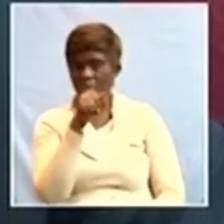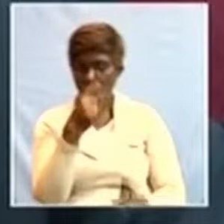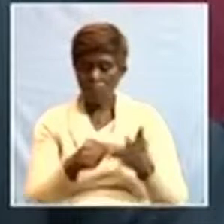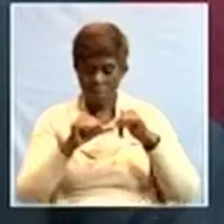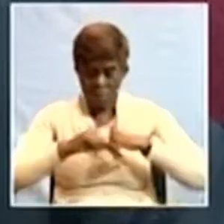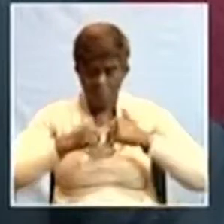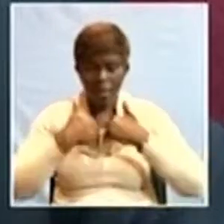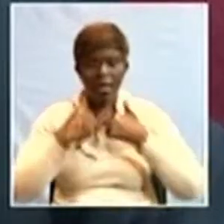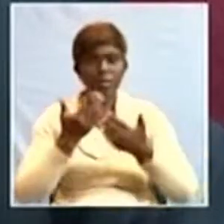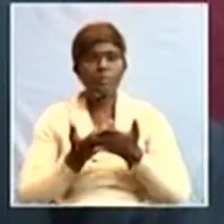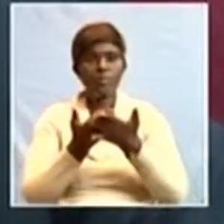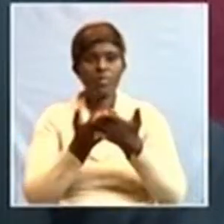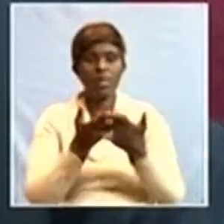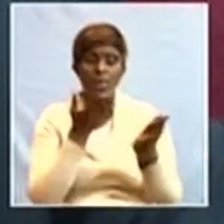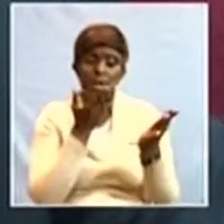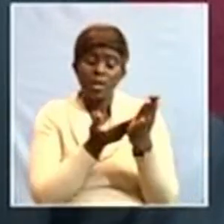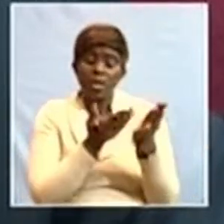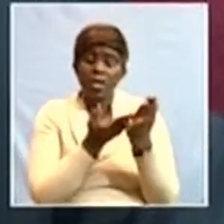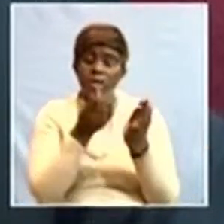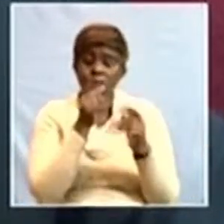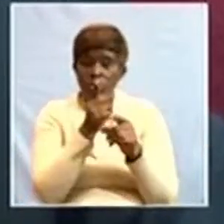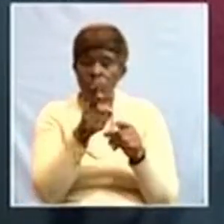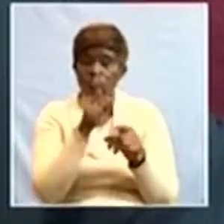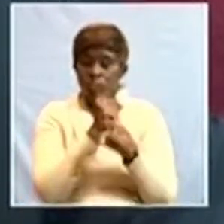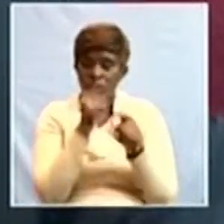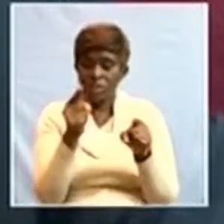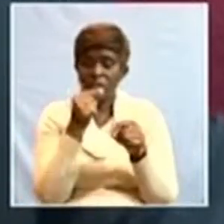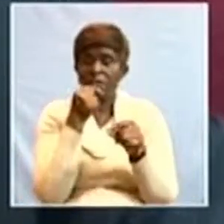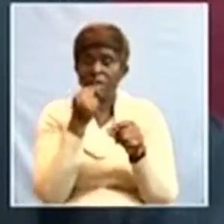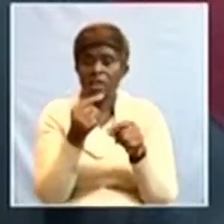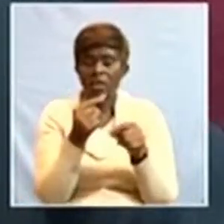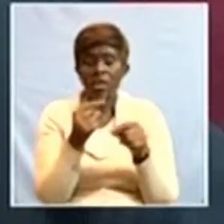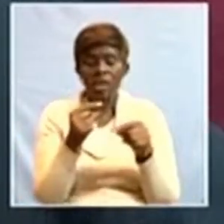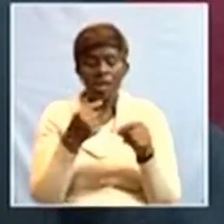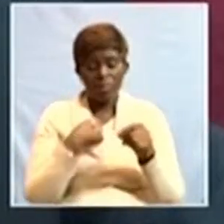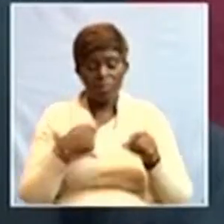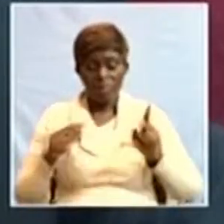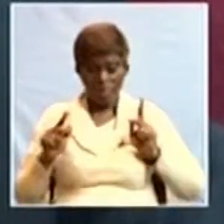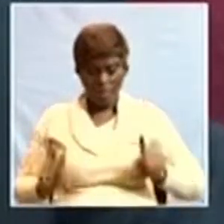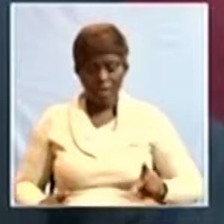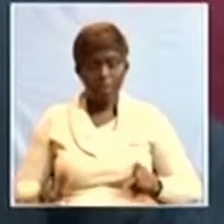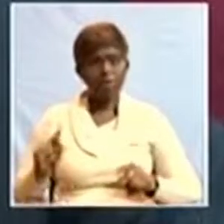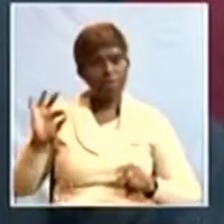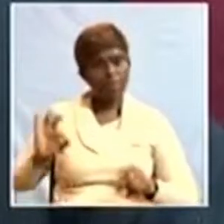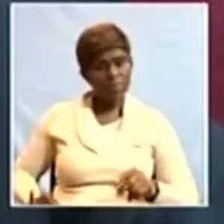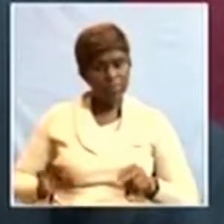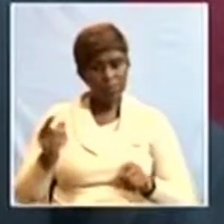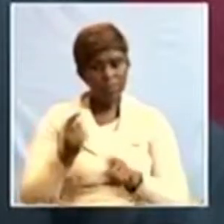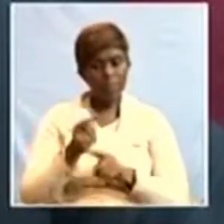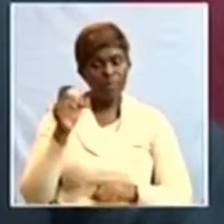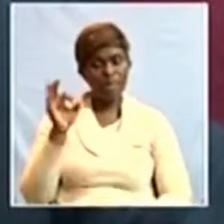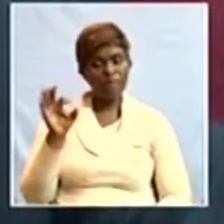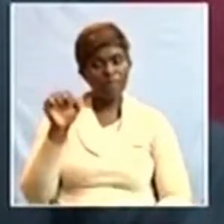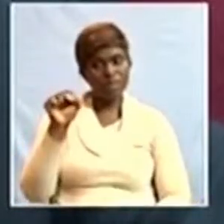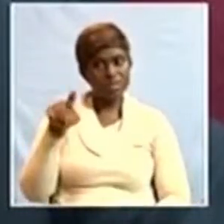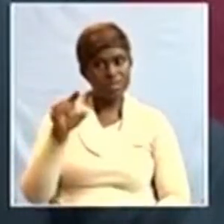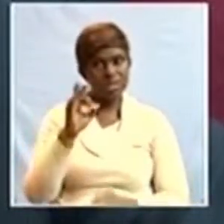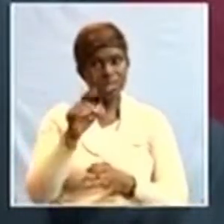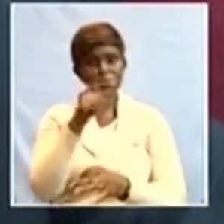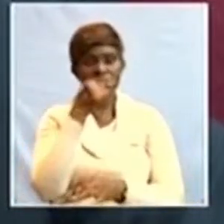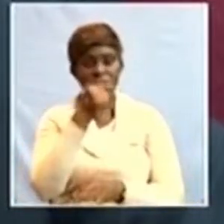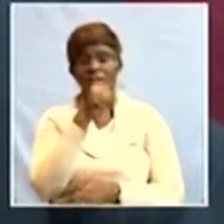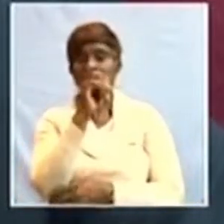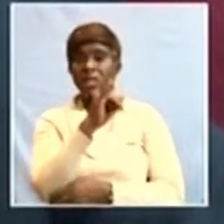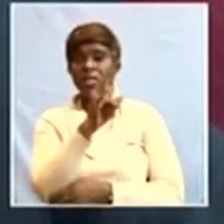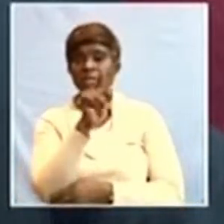presenting. So here you just say as a person benefited from FSP, if you say yes, then you